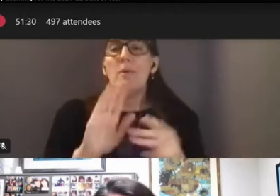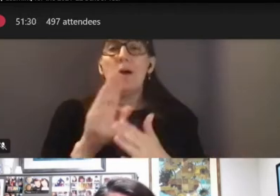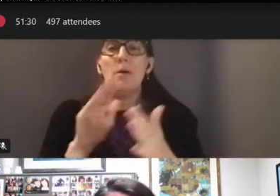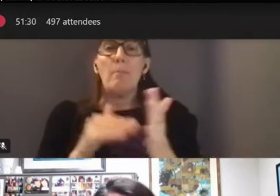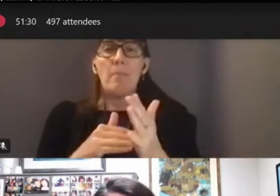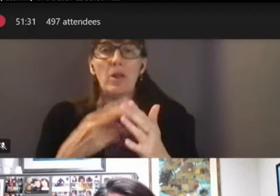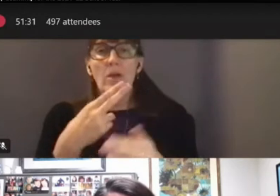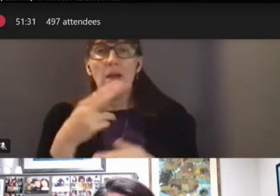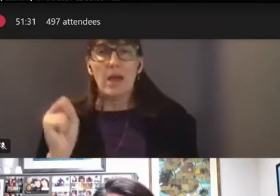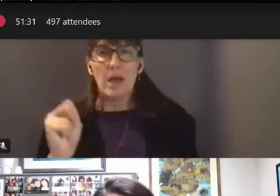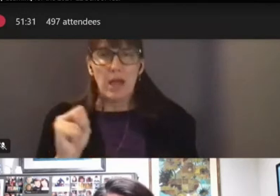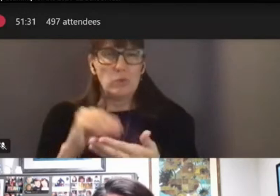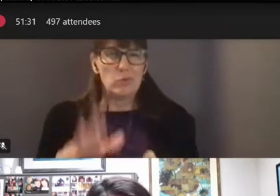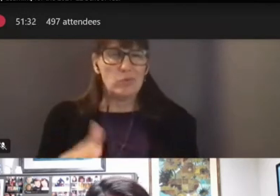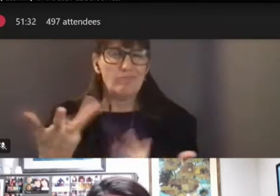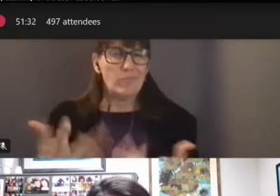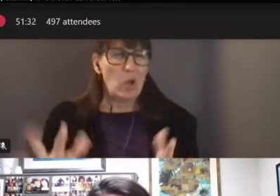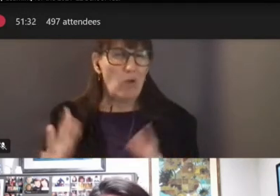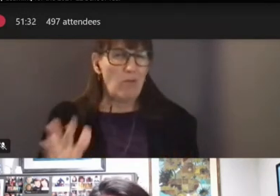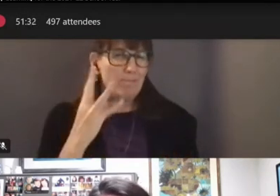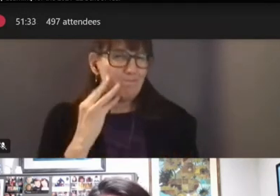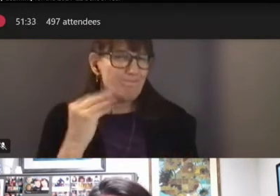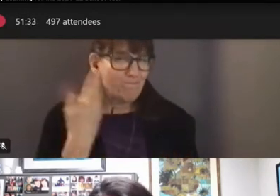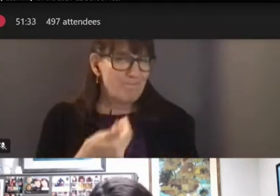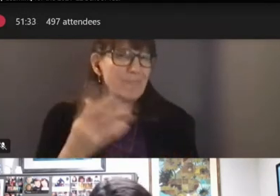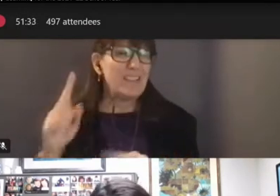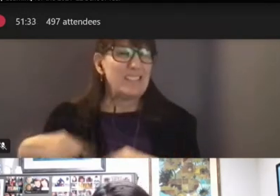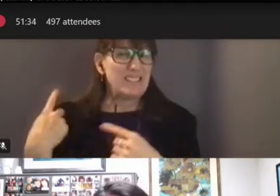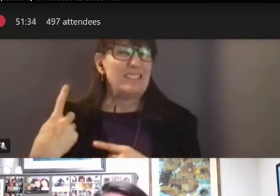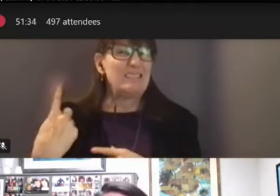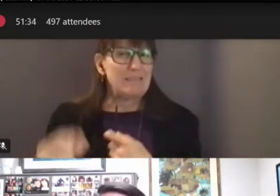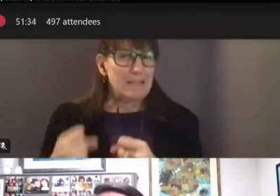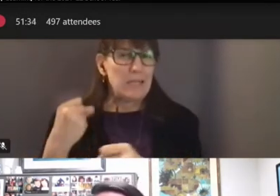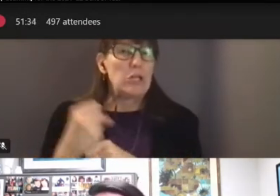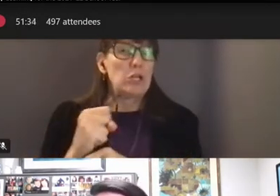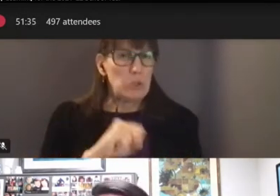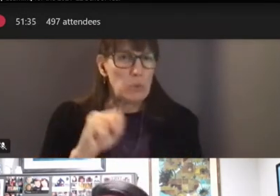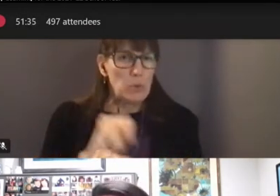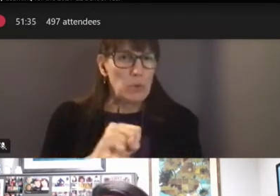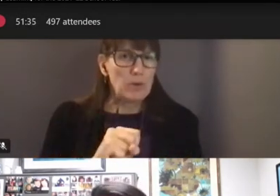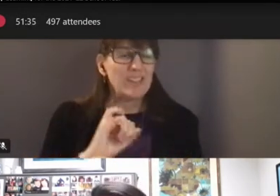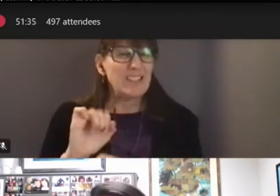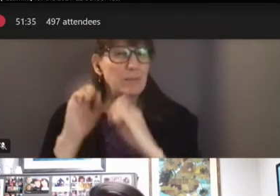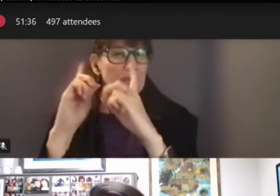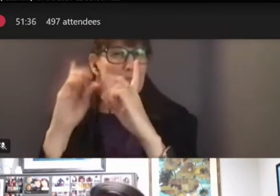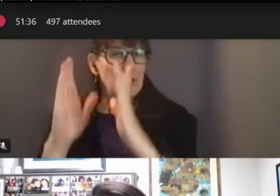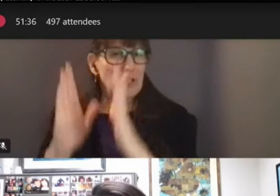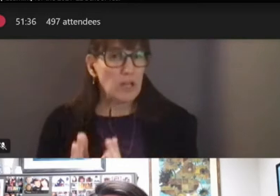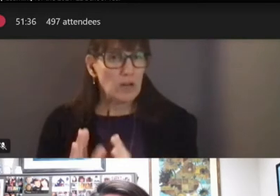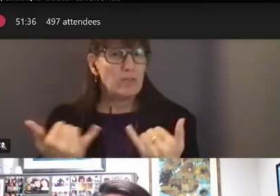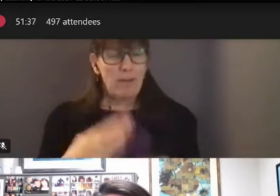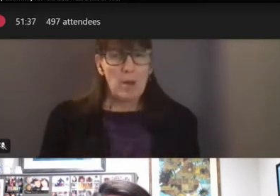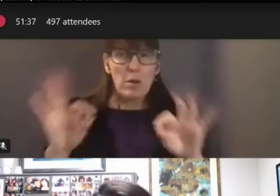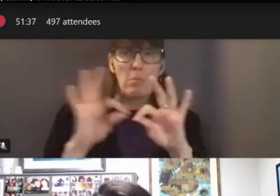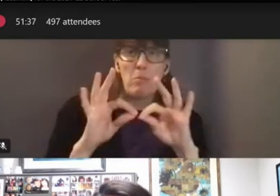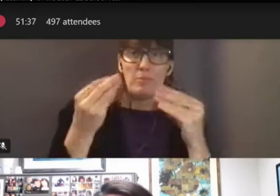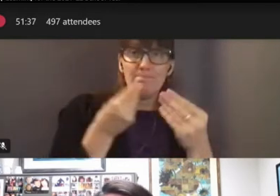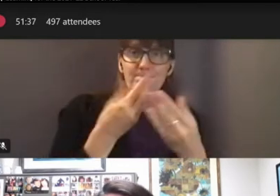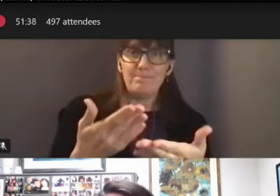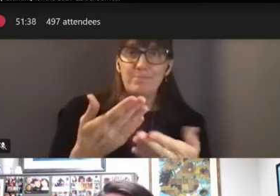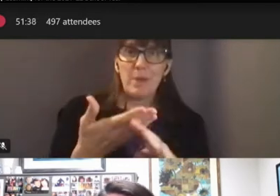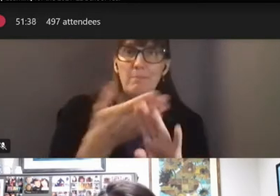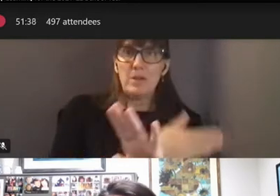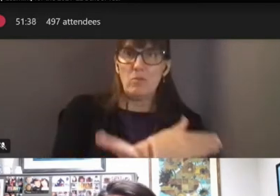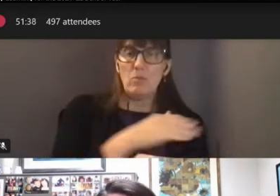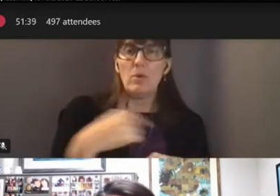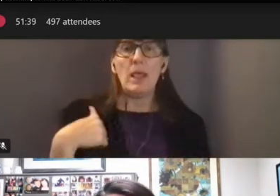those portals from their work over the last year, as are our educators. That's why it's really important what I was sharing with you, that we are,